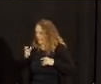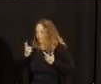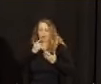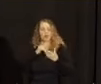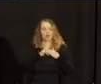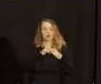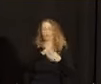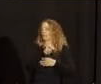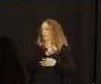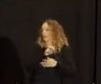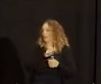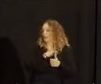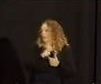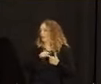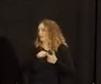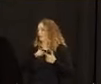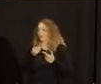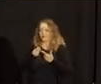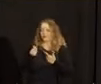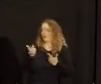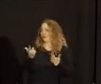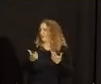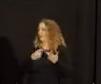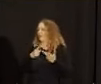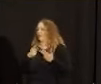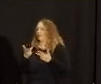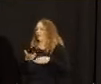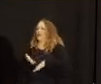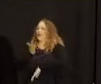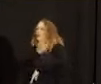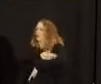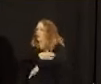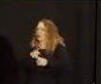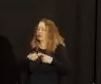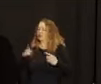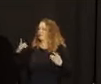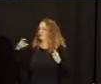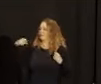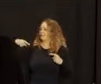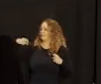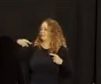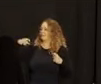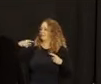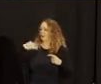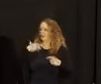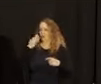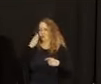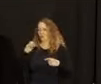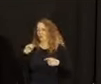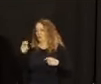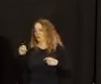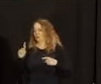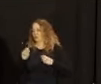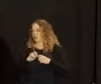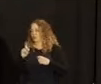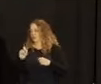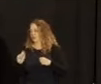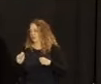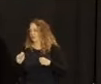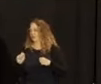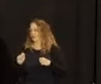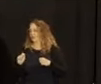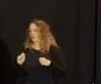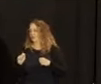access to public transportation dollars, an increase in broadband access, because we actually know that less than 40% of people with disabilities